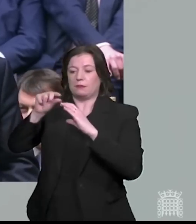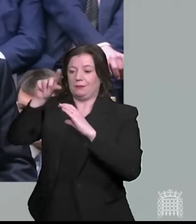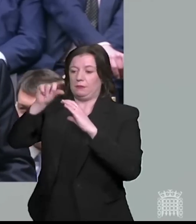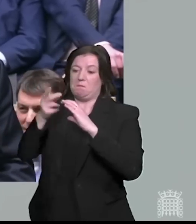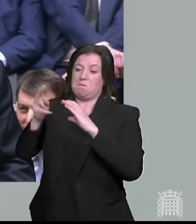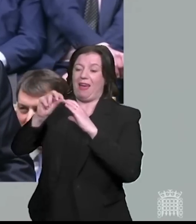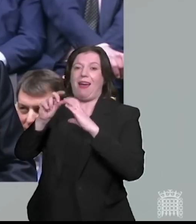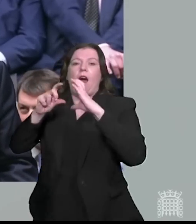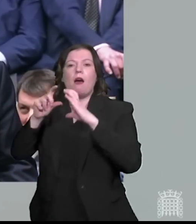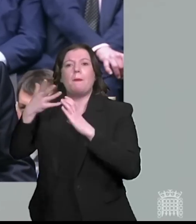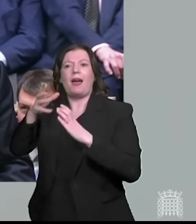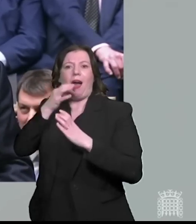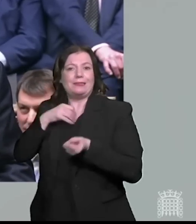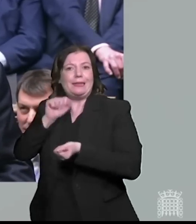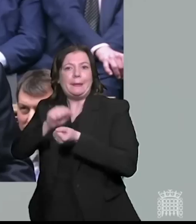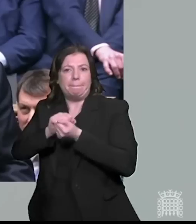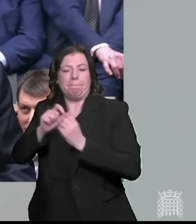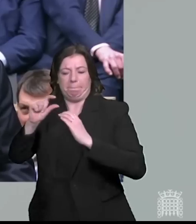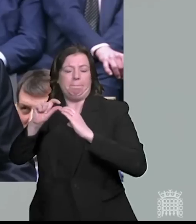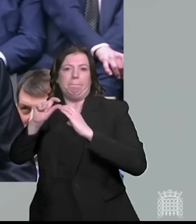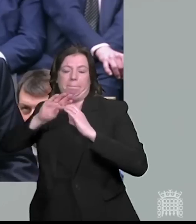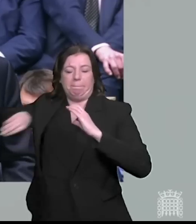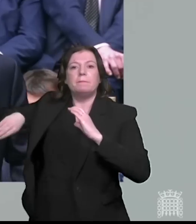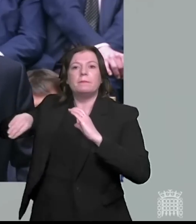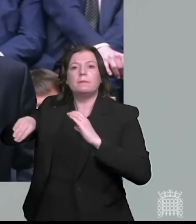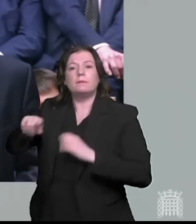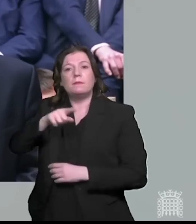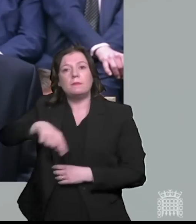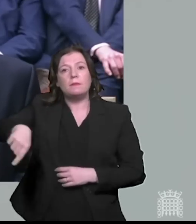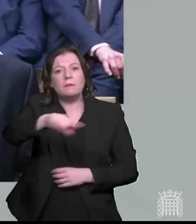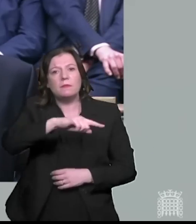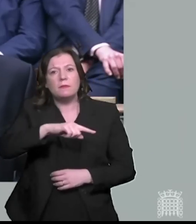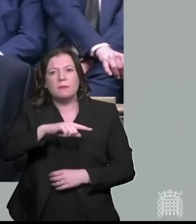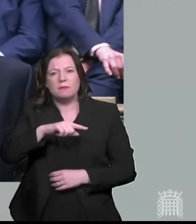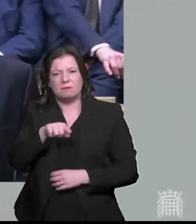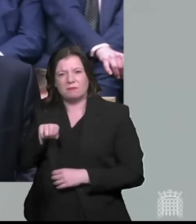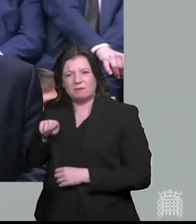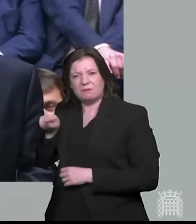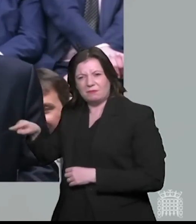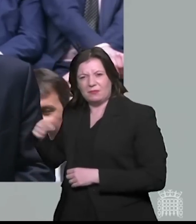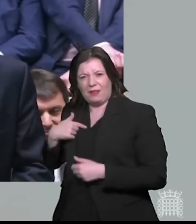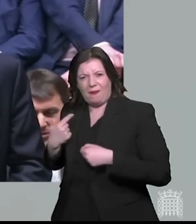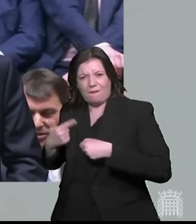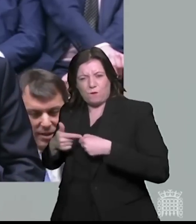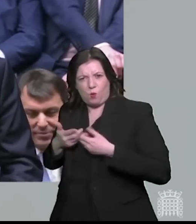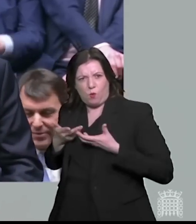a freeze on this duty. Somehow they forgot to tell the British people they have voted against every single